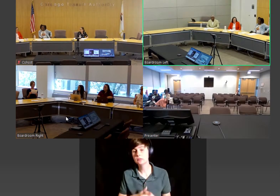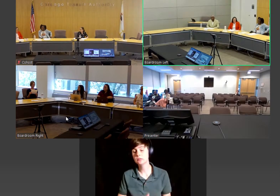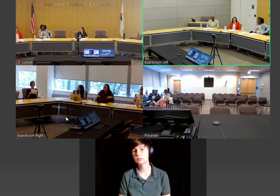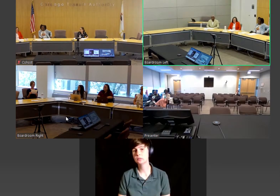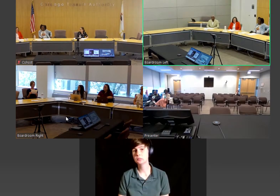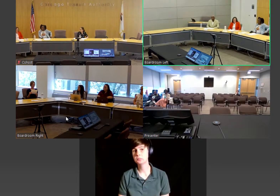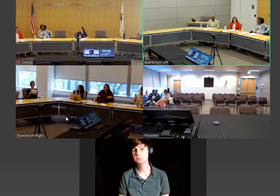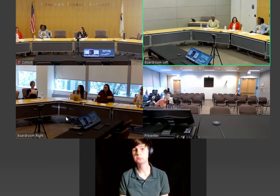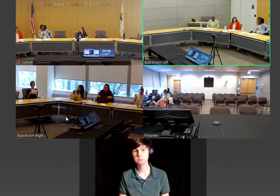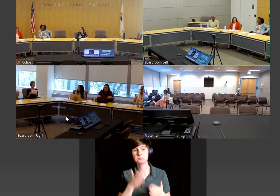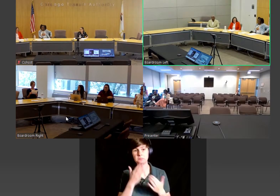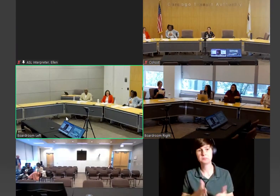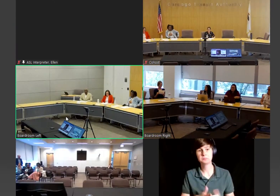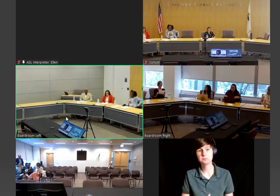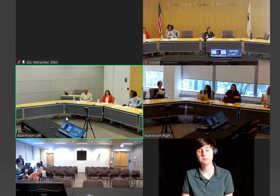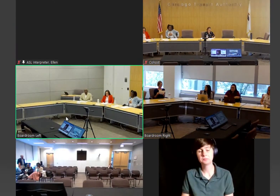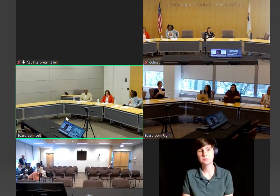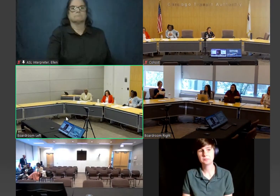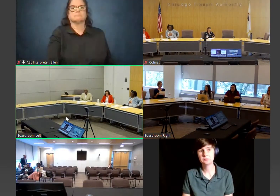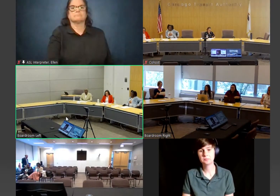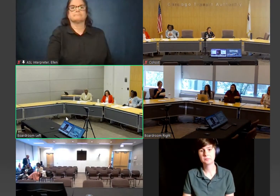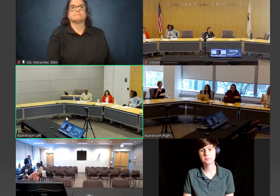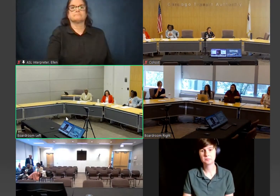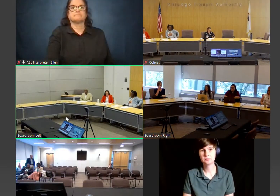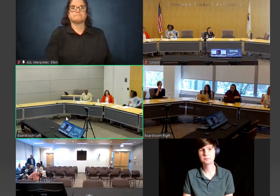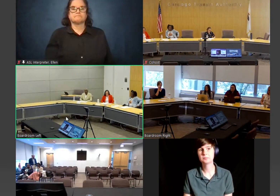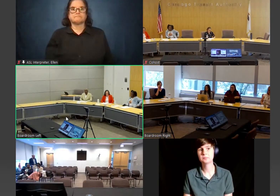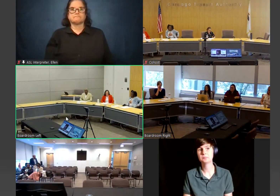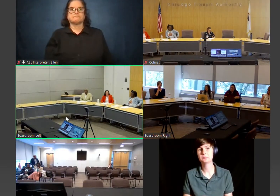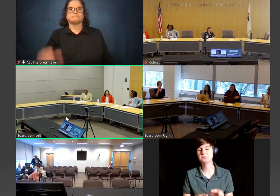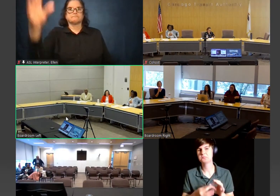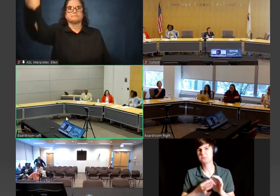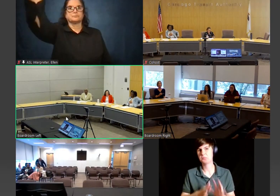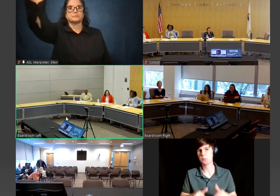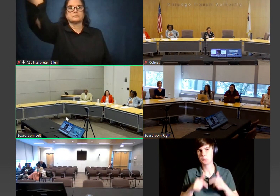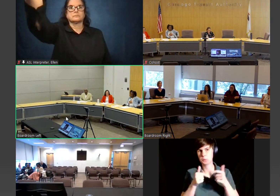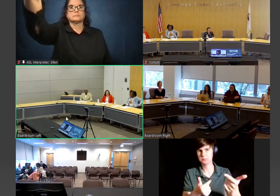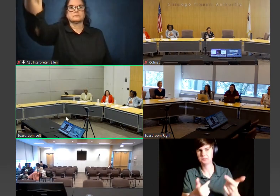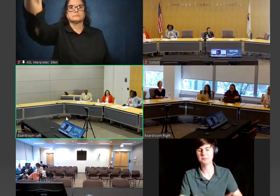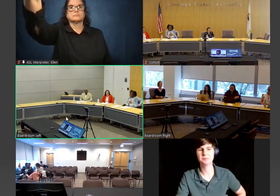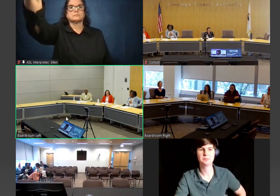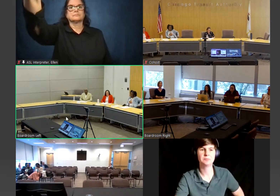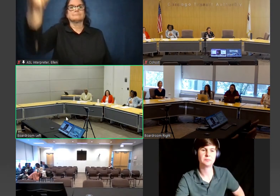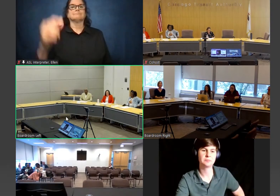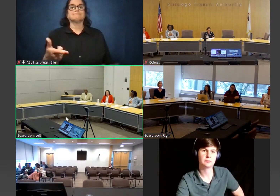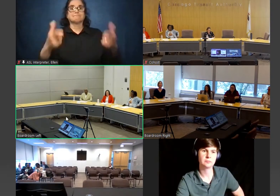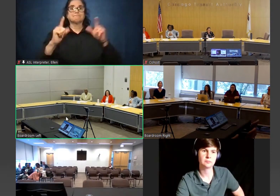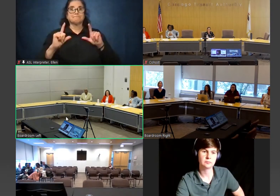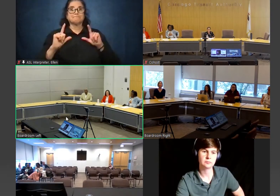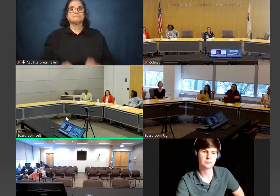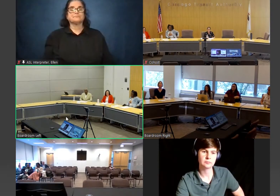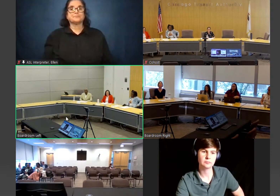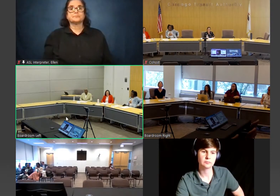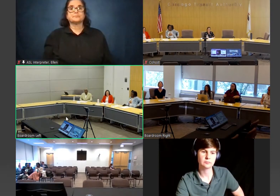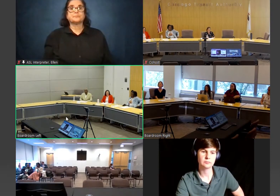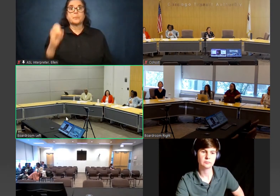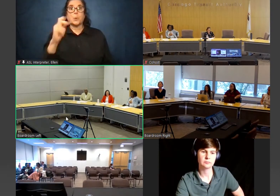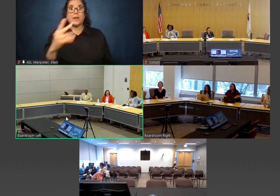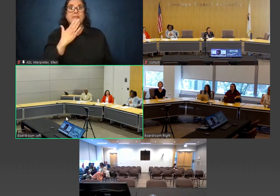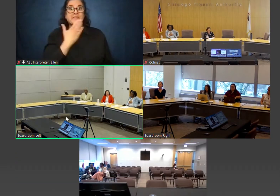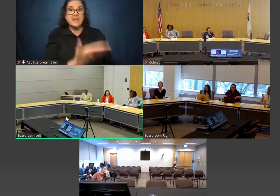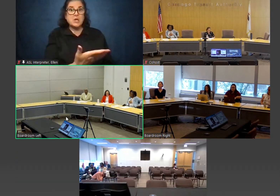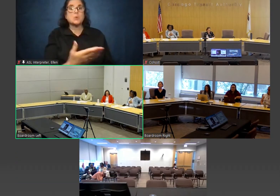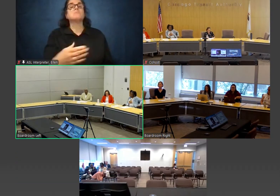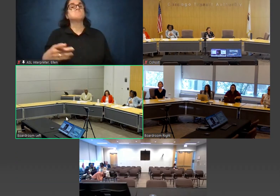thank you. Great conversation, Yeah, yes, really appreciate it, all right, if